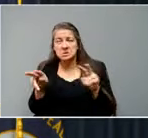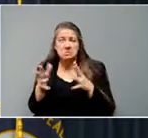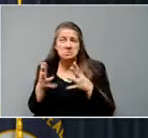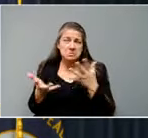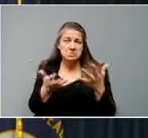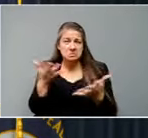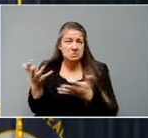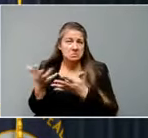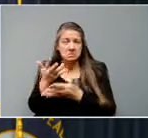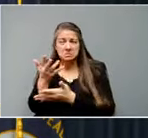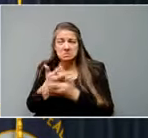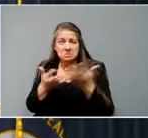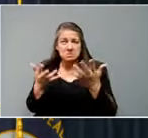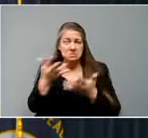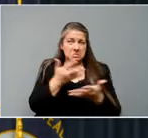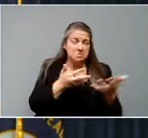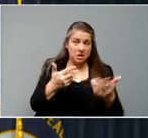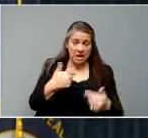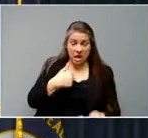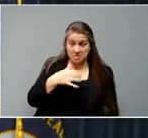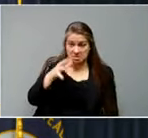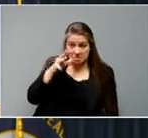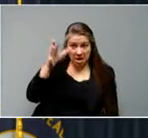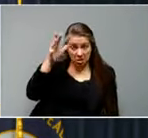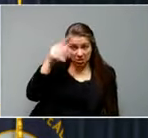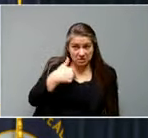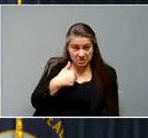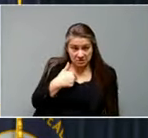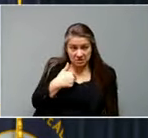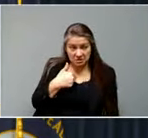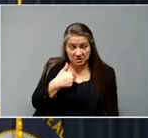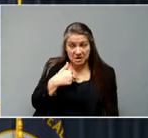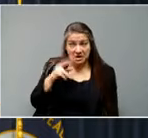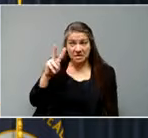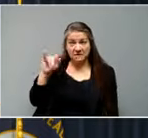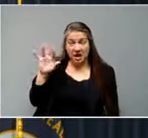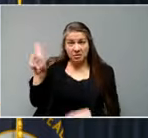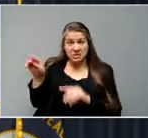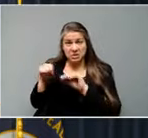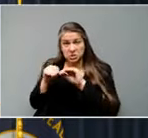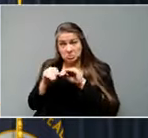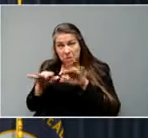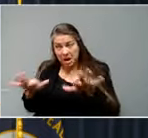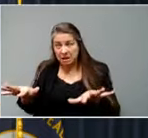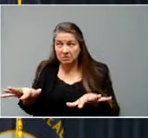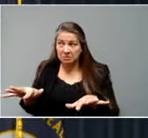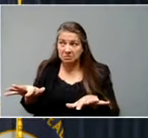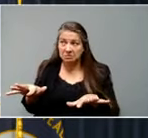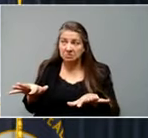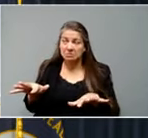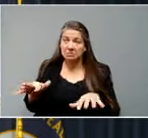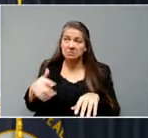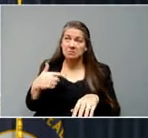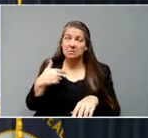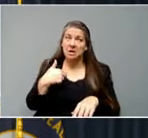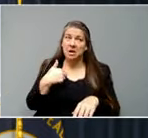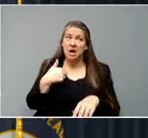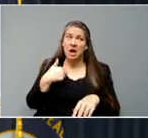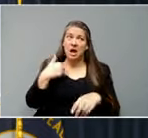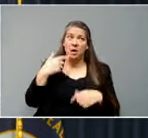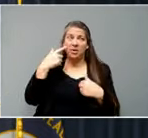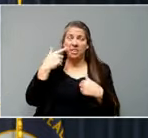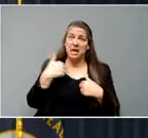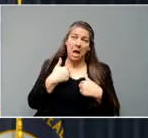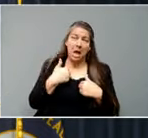with this virus going around and the way that it is, I might think that I'm invulnerable. Oh, but your kid is just